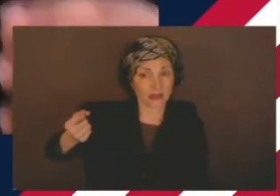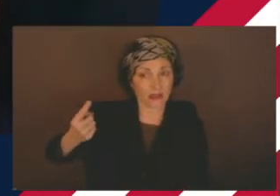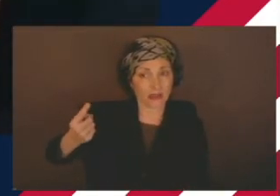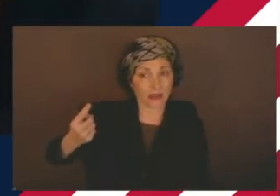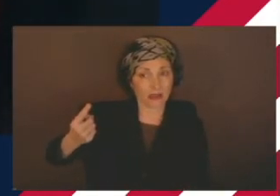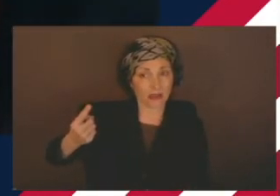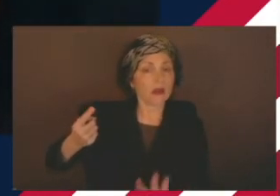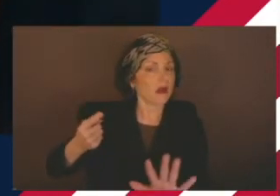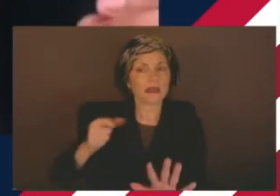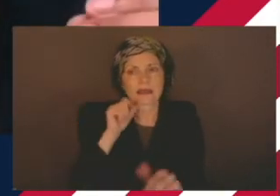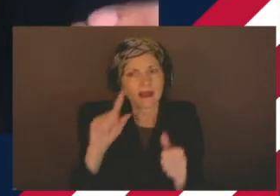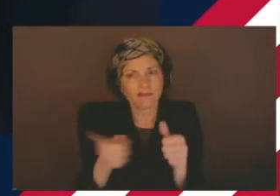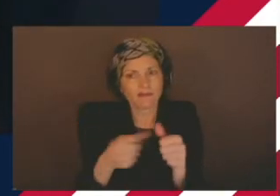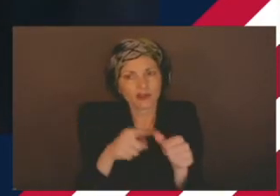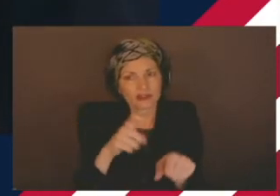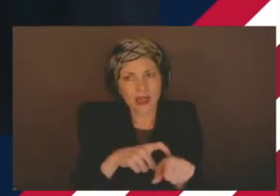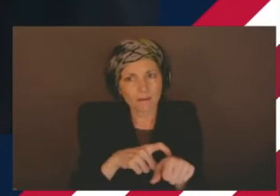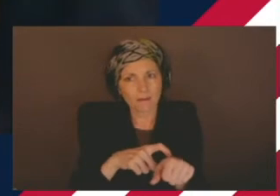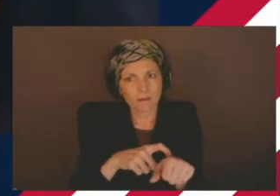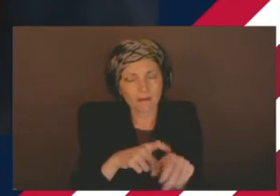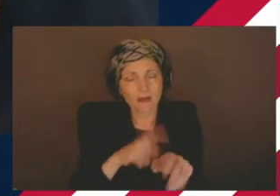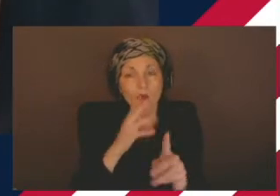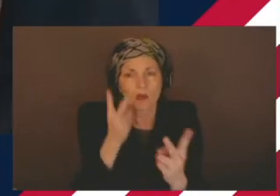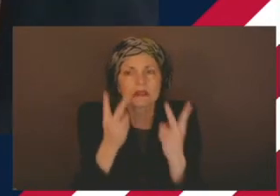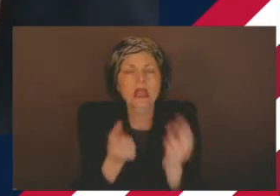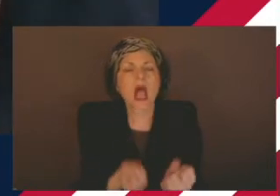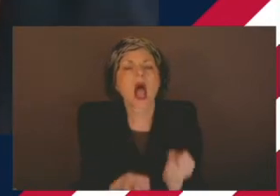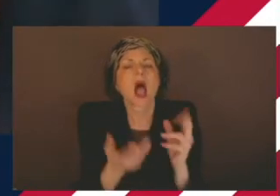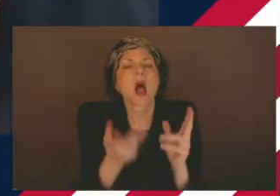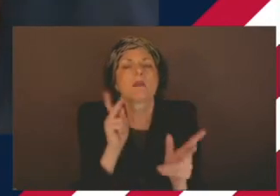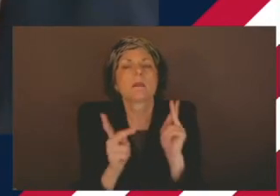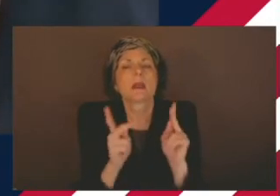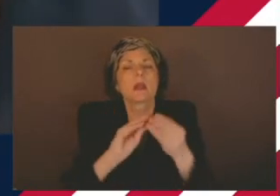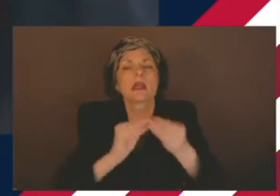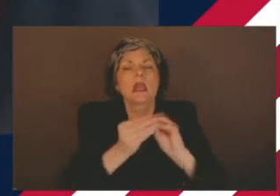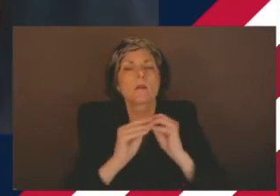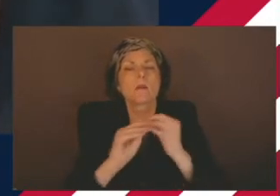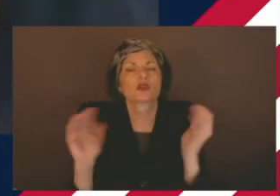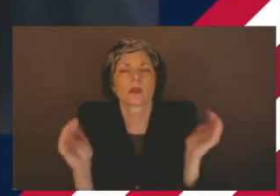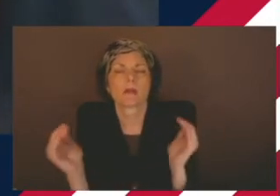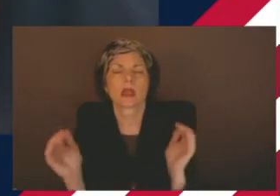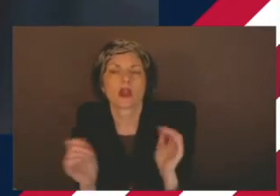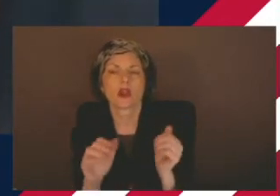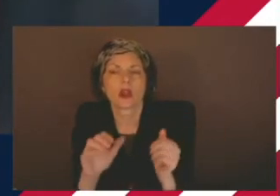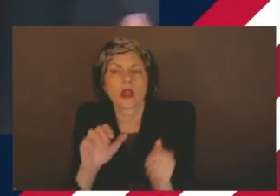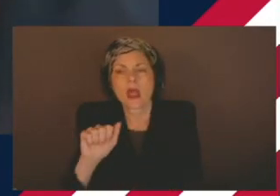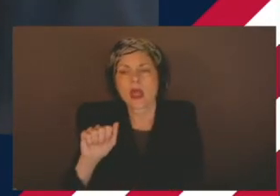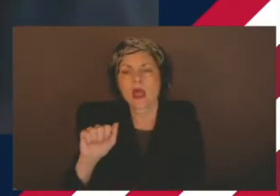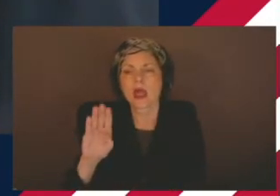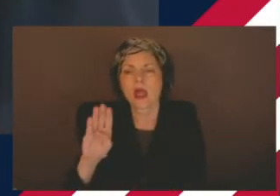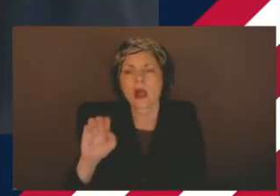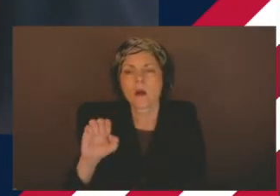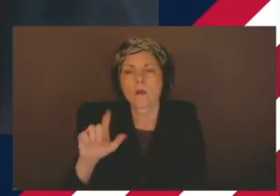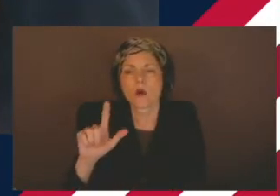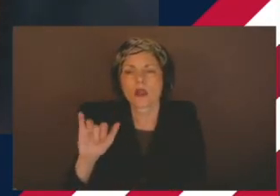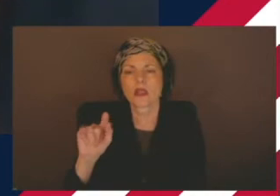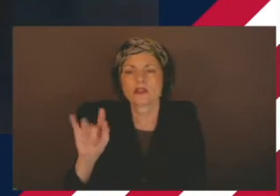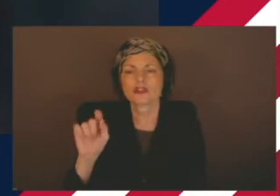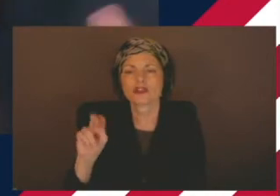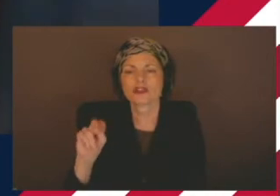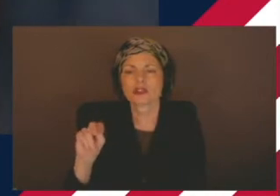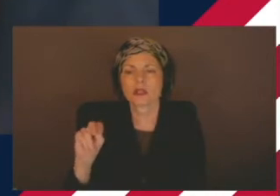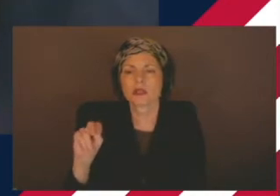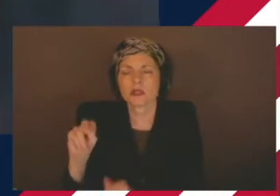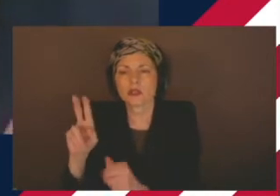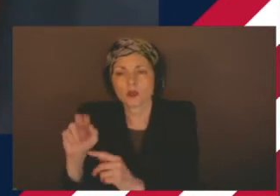per capita, because the abolition movement was united with people. There was the uniting of the civil rights movement,